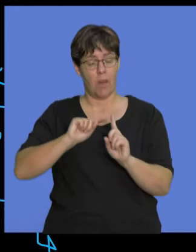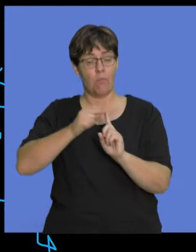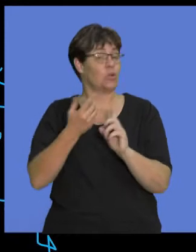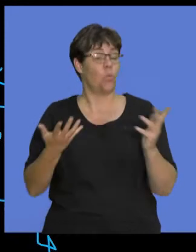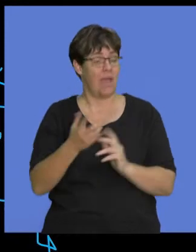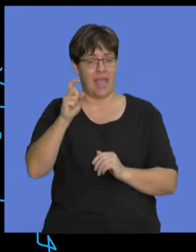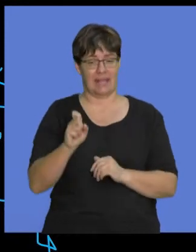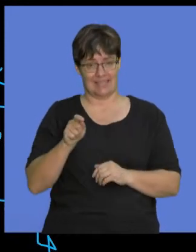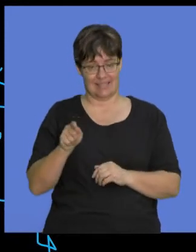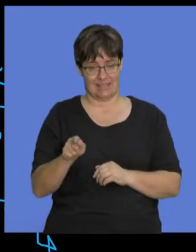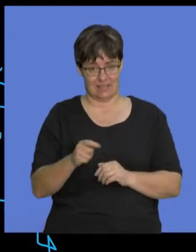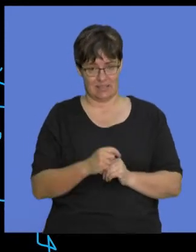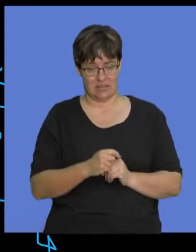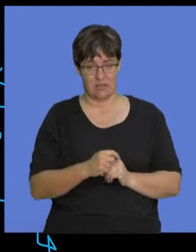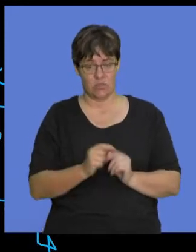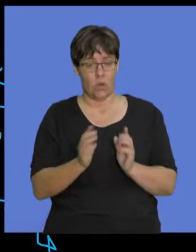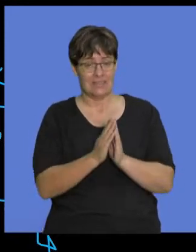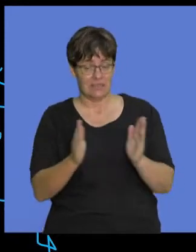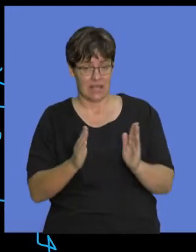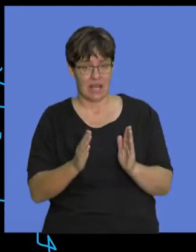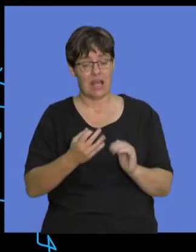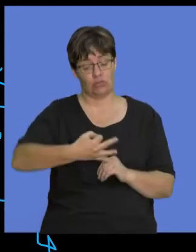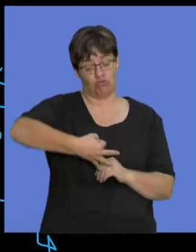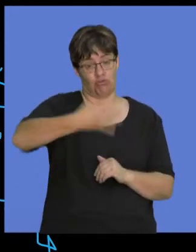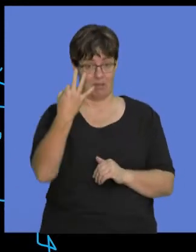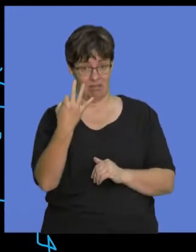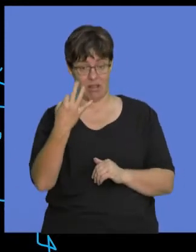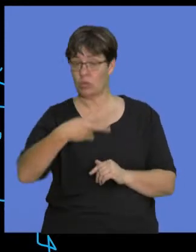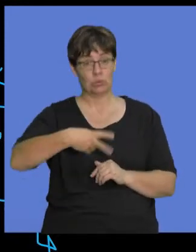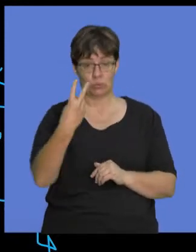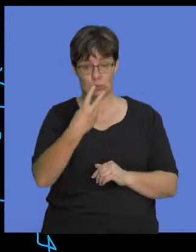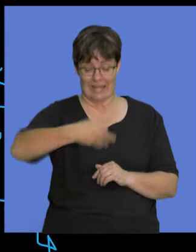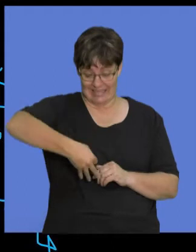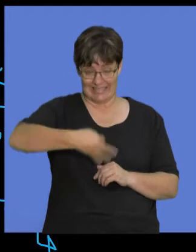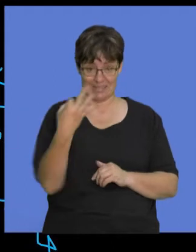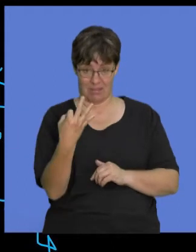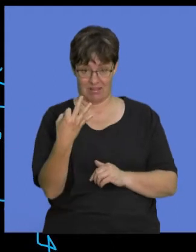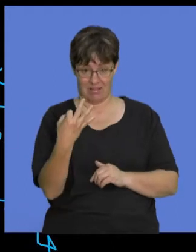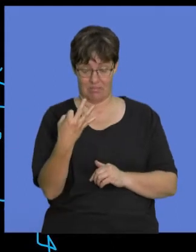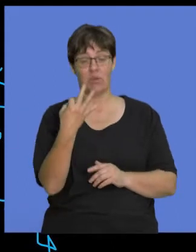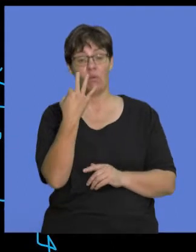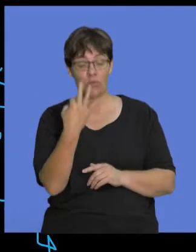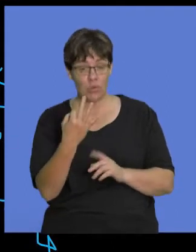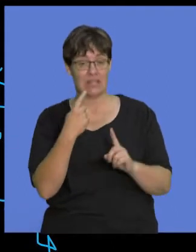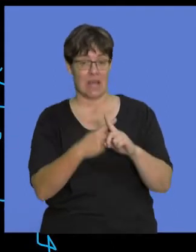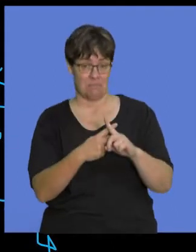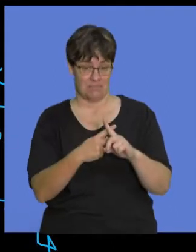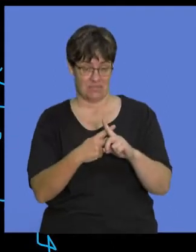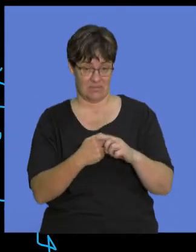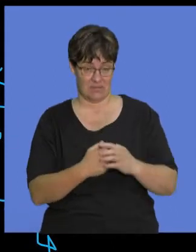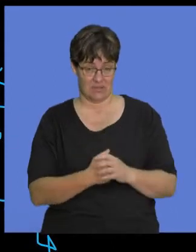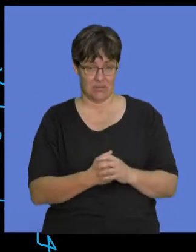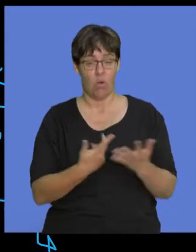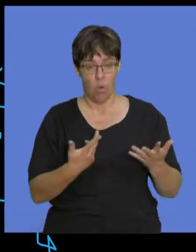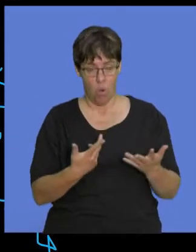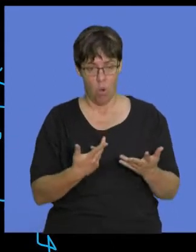X. Now, we are trebling the distance, so language is very important. So if we treble something, it means we multiply it by 3,